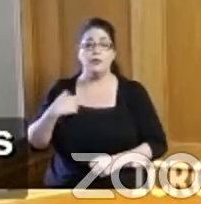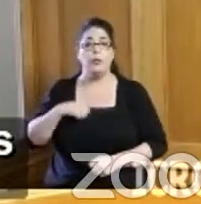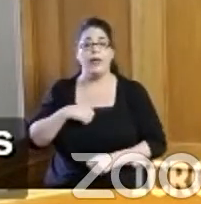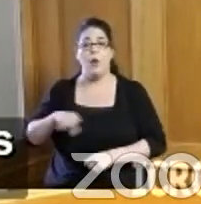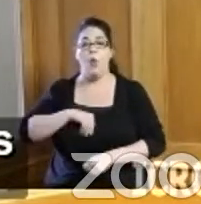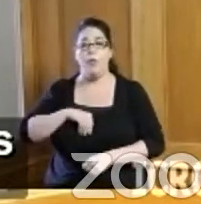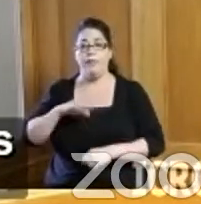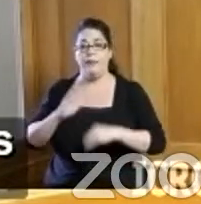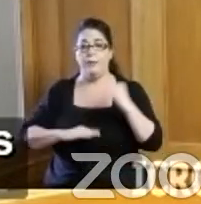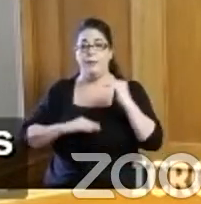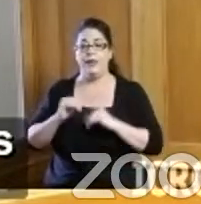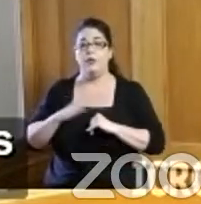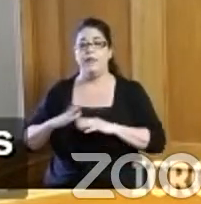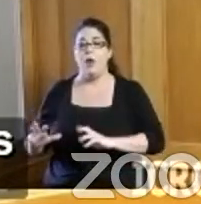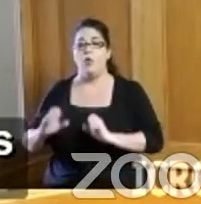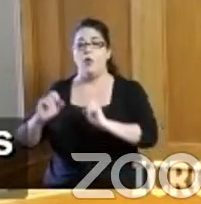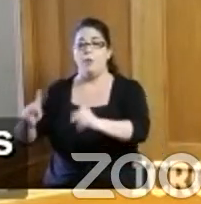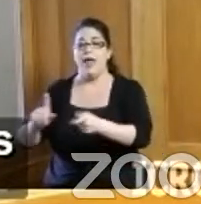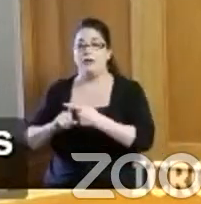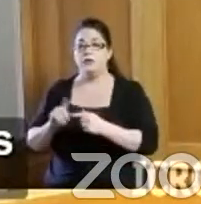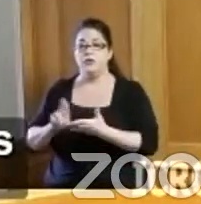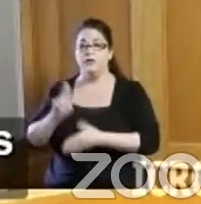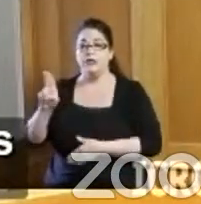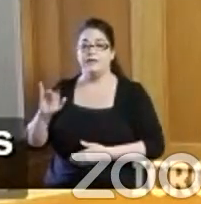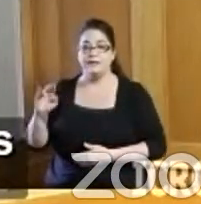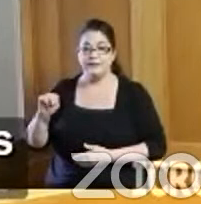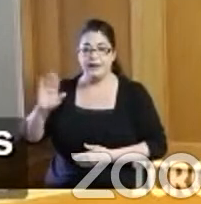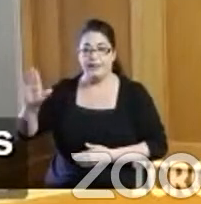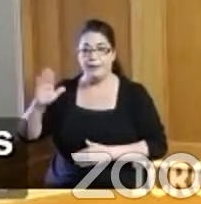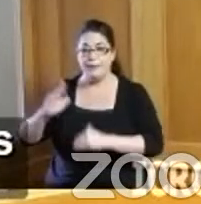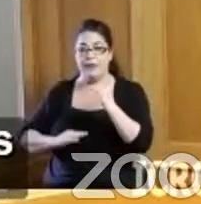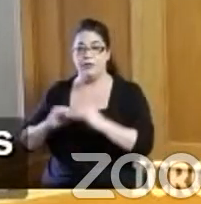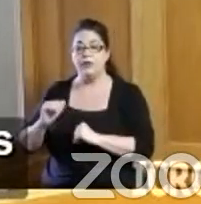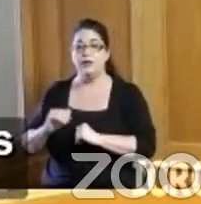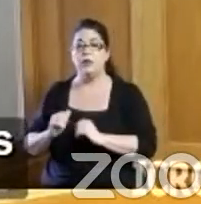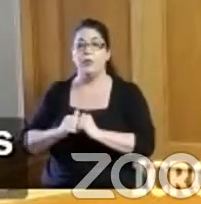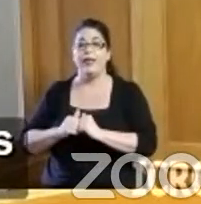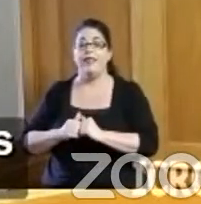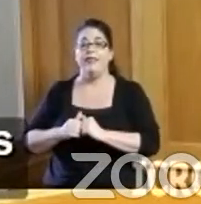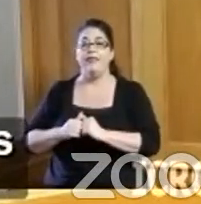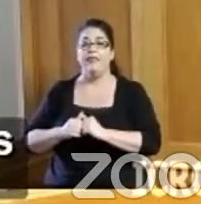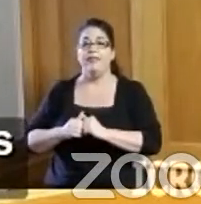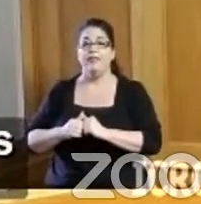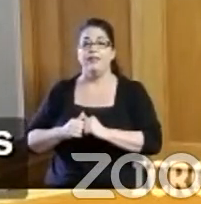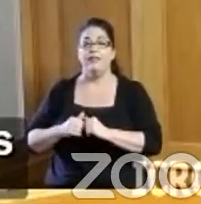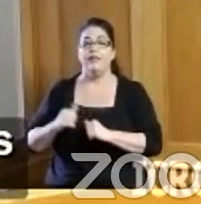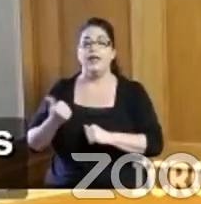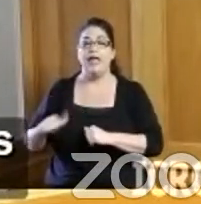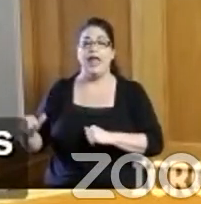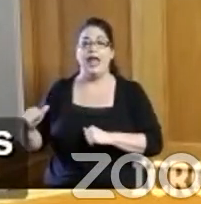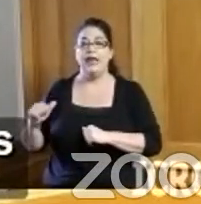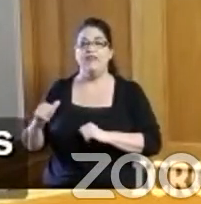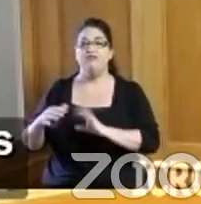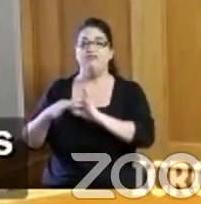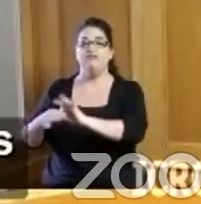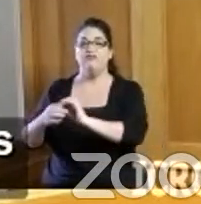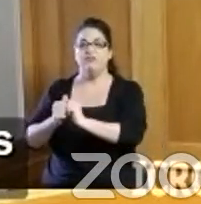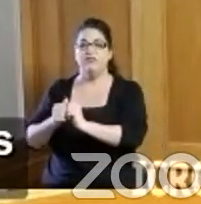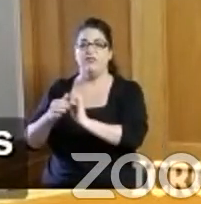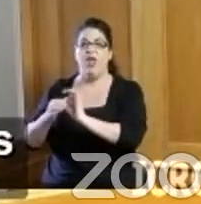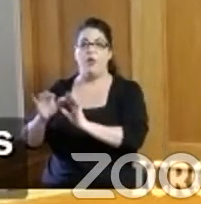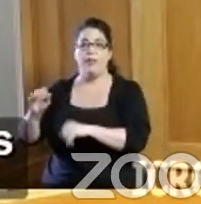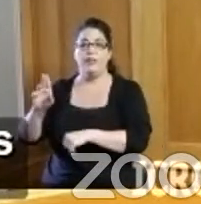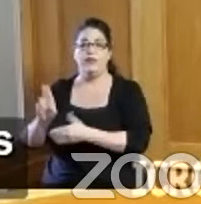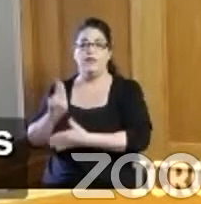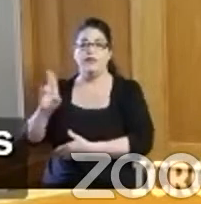which ultimately reverts back to University of Cincinnati. With the underlying real estate belonging to the University of Cincinnati as well.